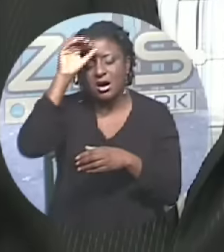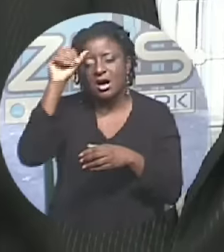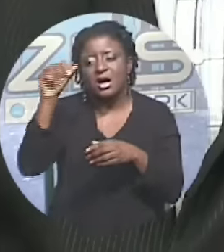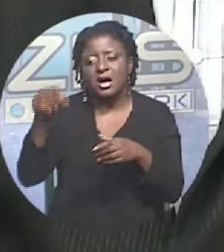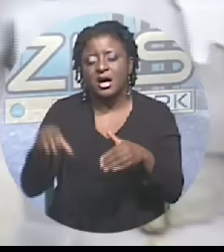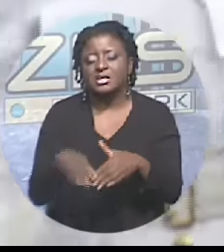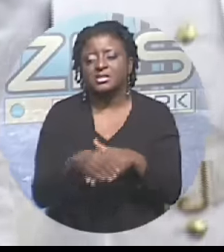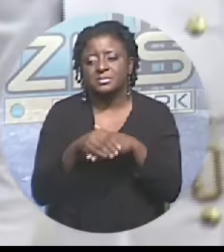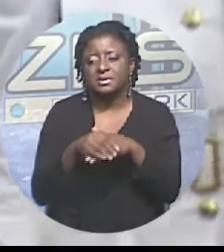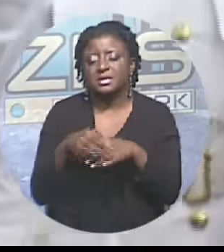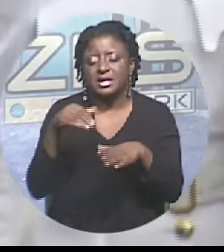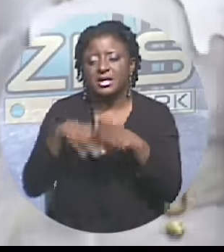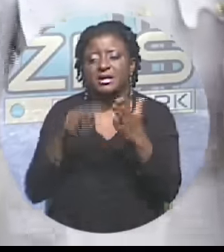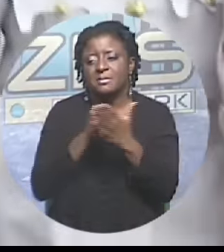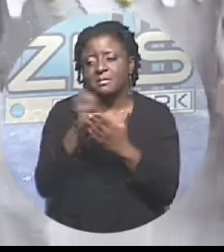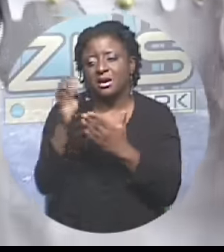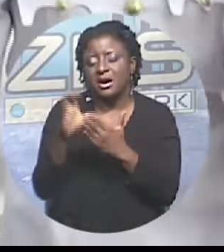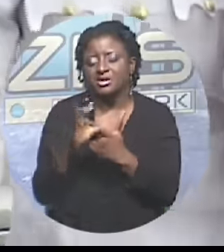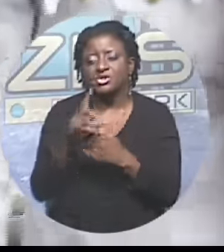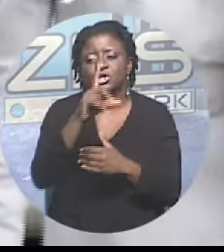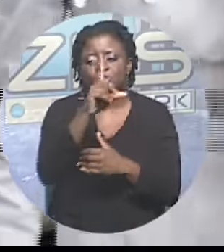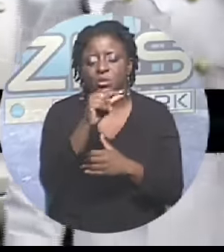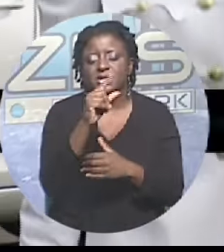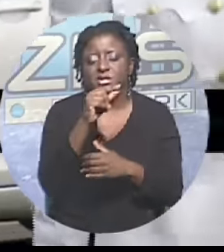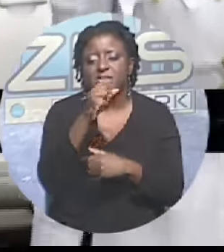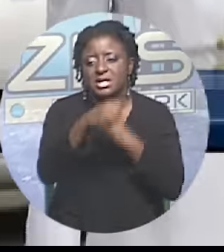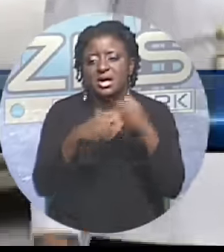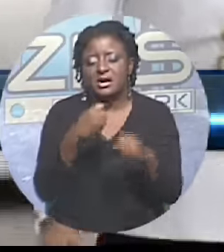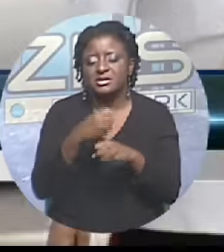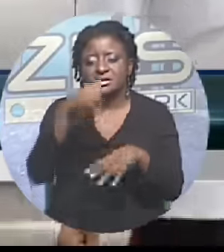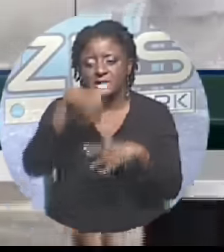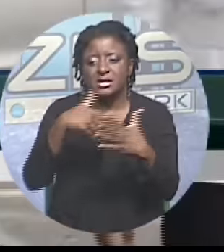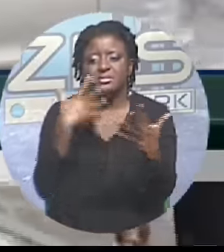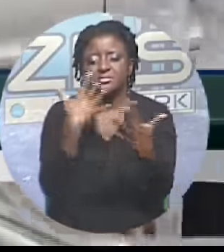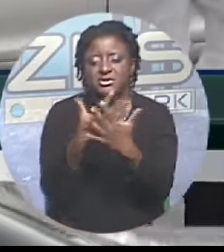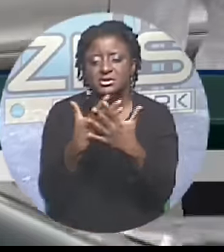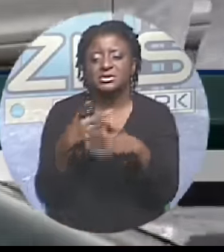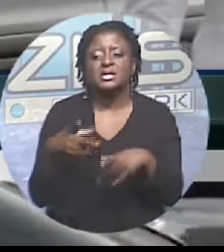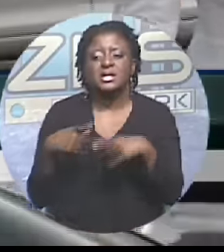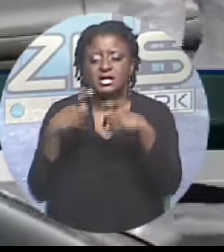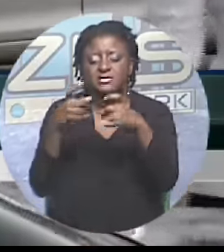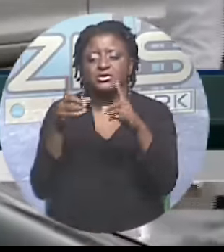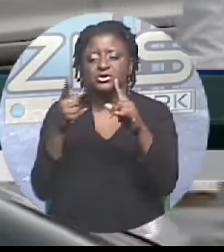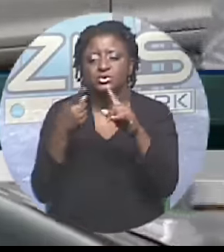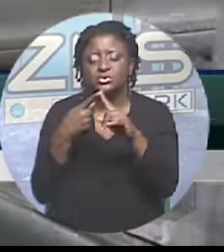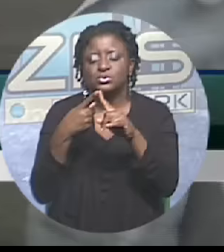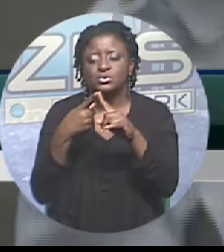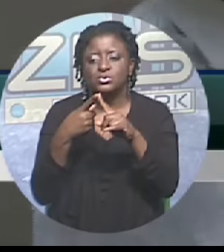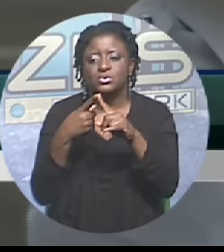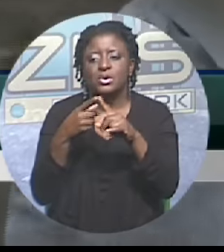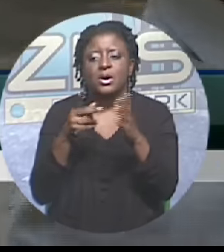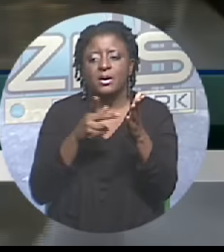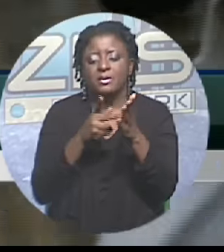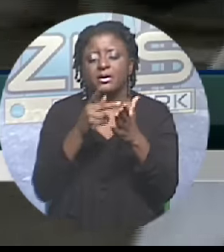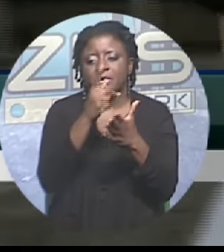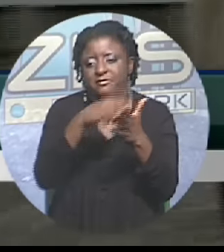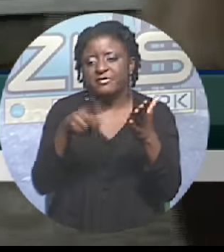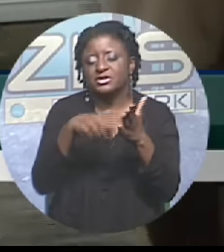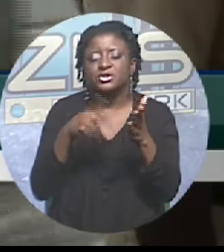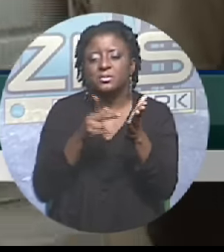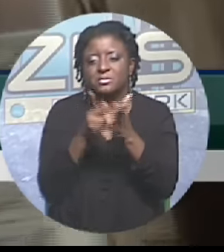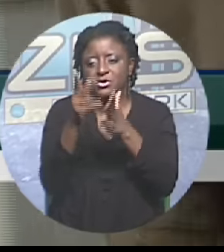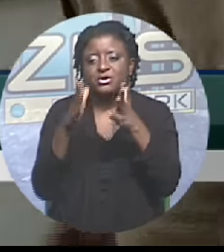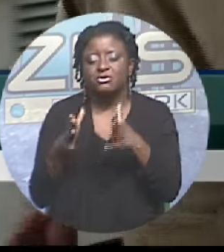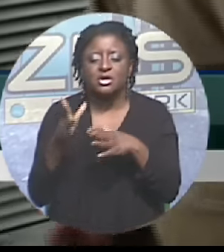down. 20 years in prison. That's a sentence given to convicted murderer Donna Vasili. The 55-year-old